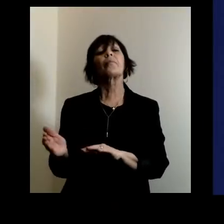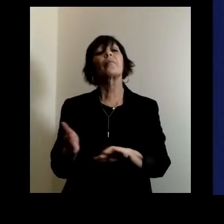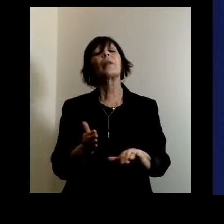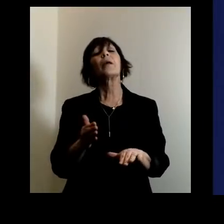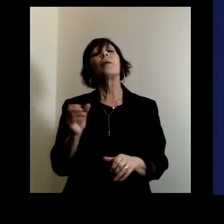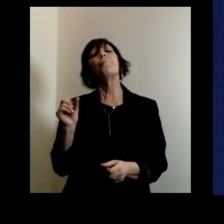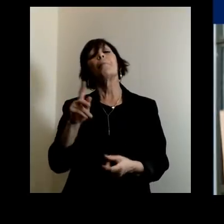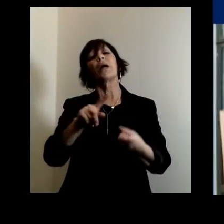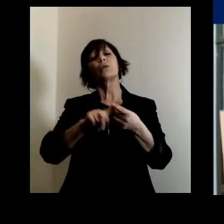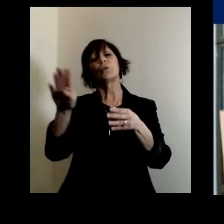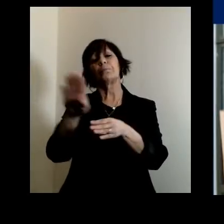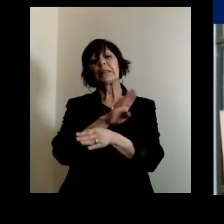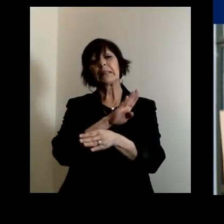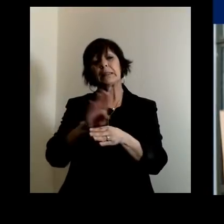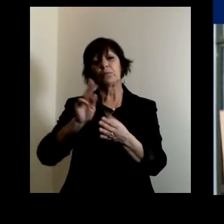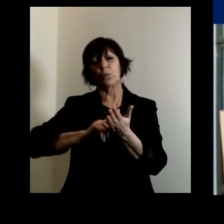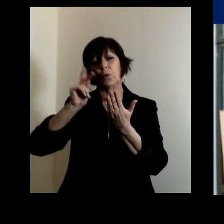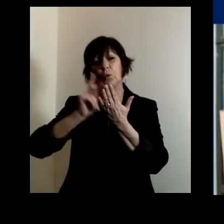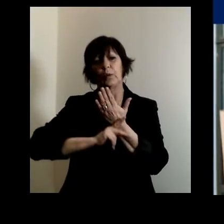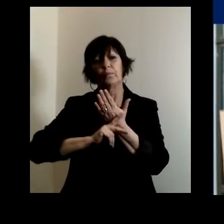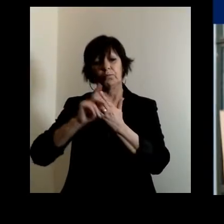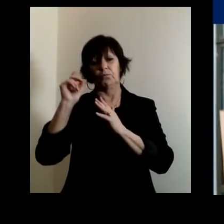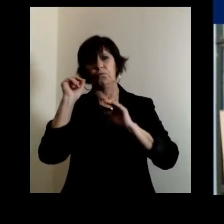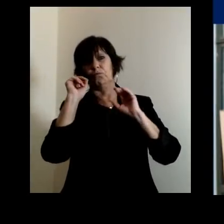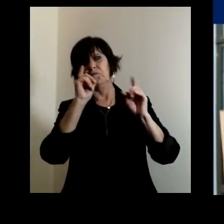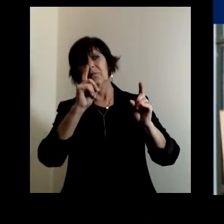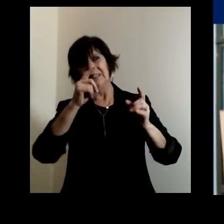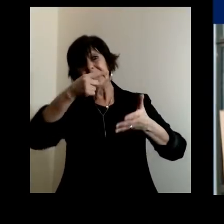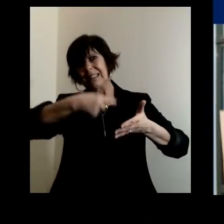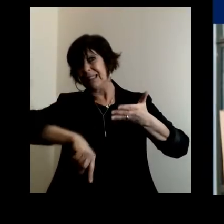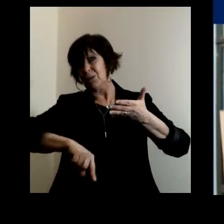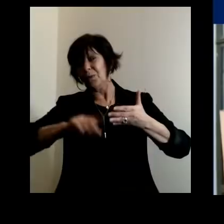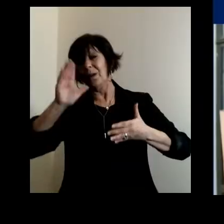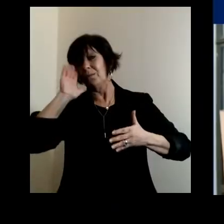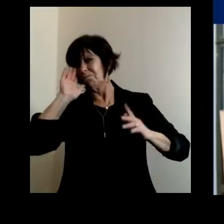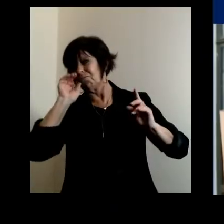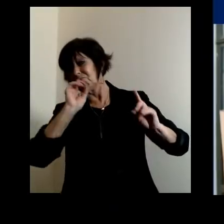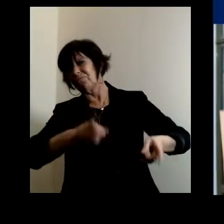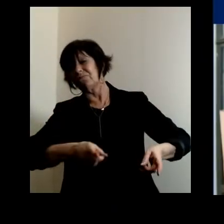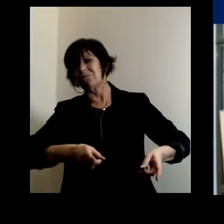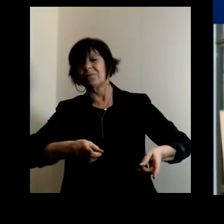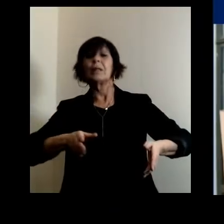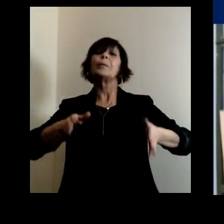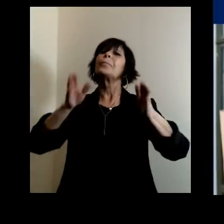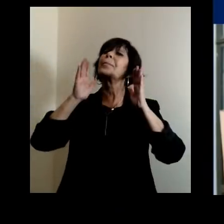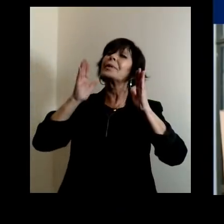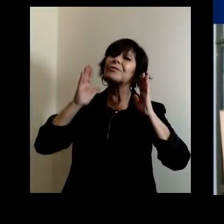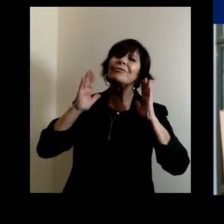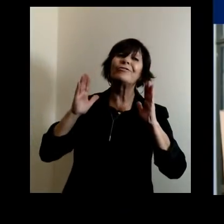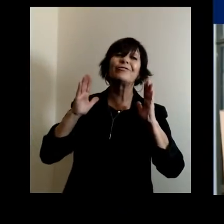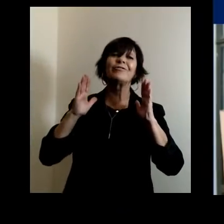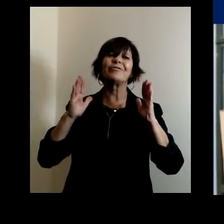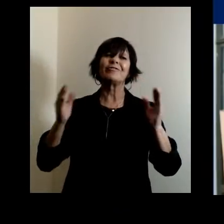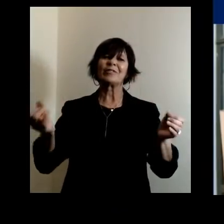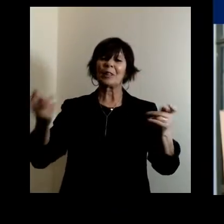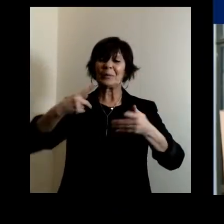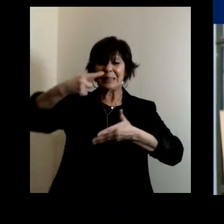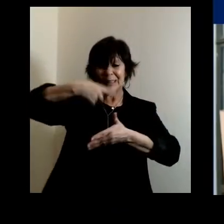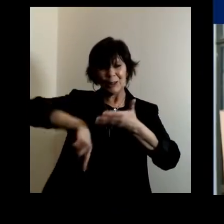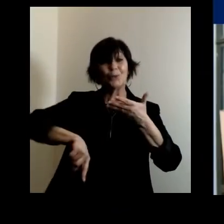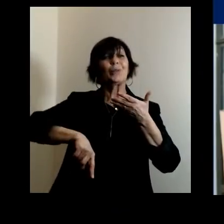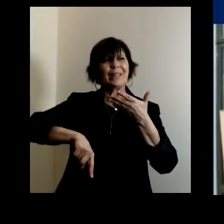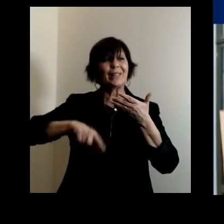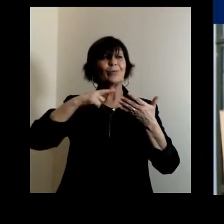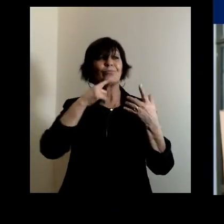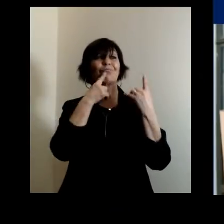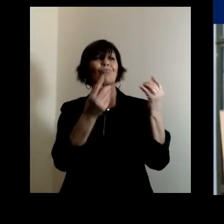Business program. The grants will be awarded next week, so pay attention. Come back next week. We're going to